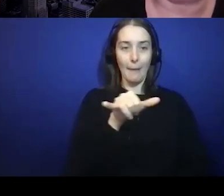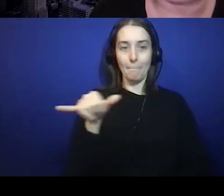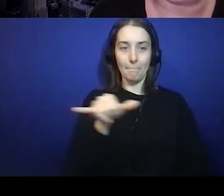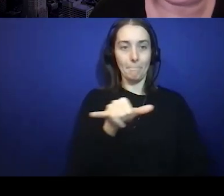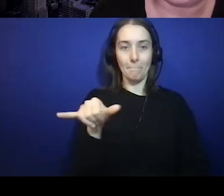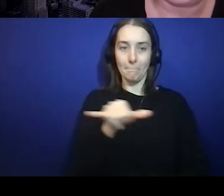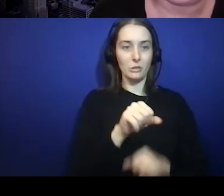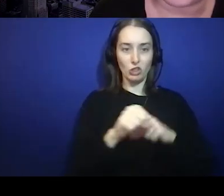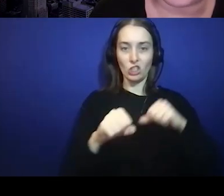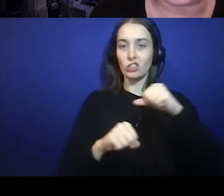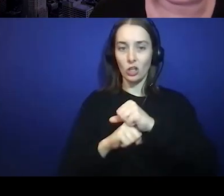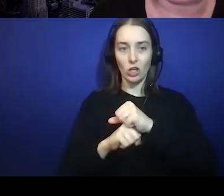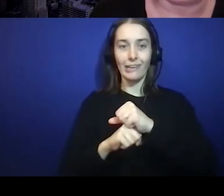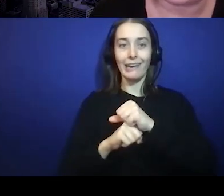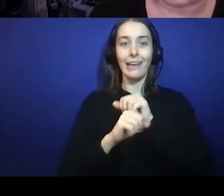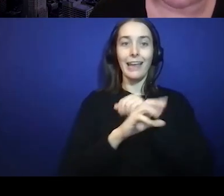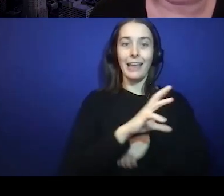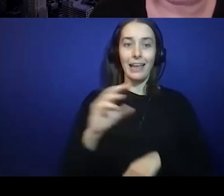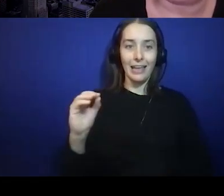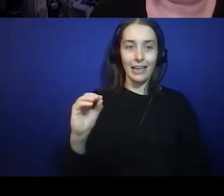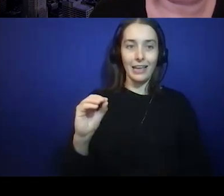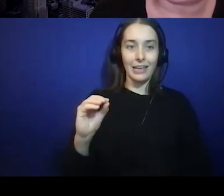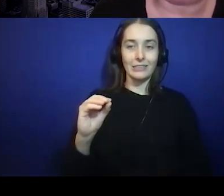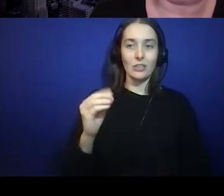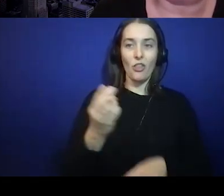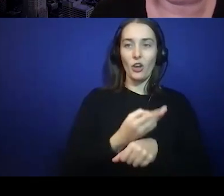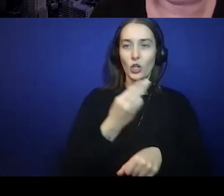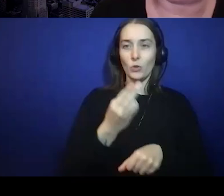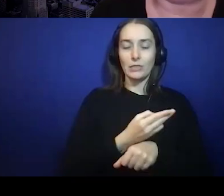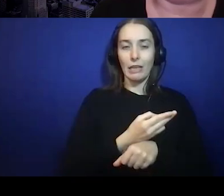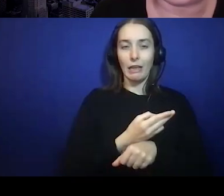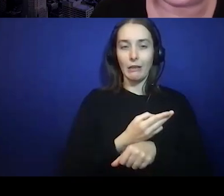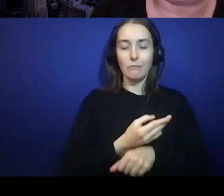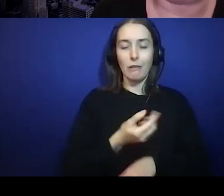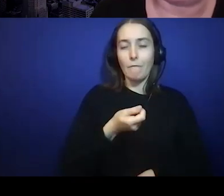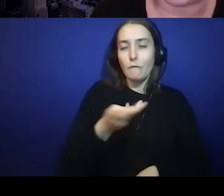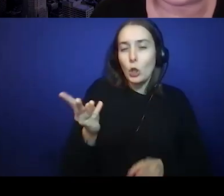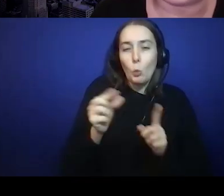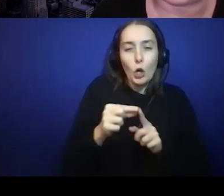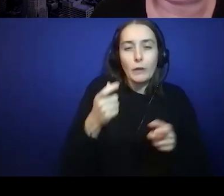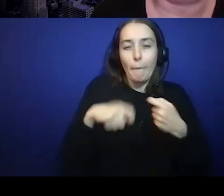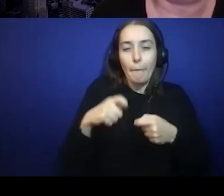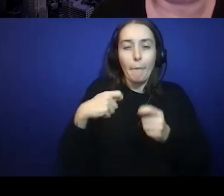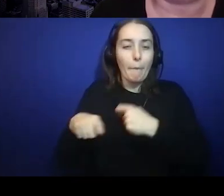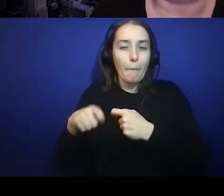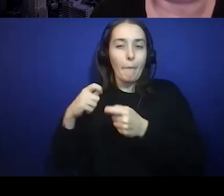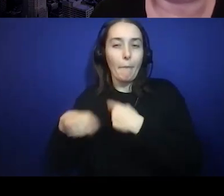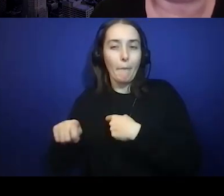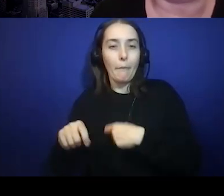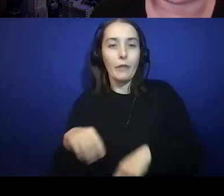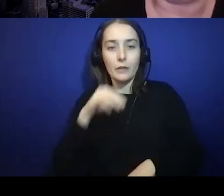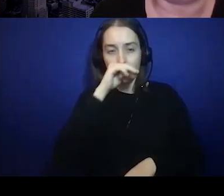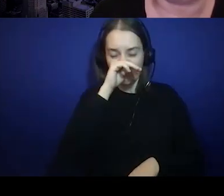similar structure and are using just a couple of words that are replaced. Or so in this case, the